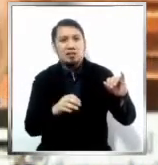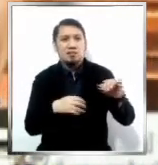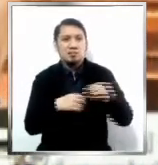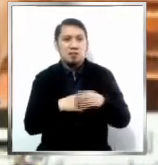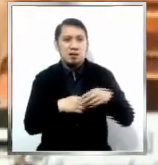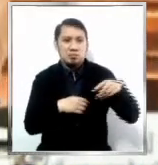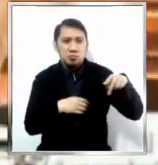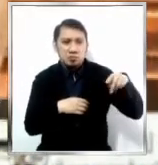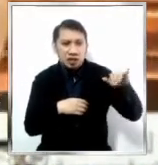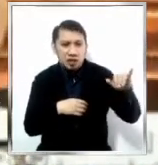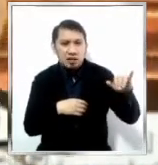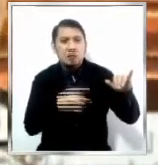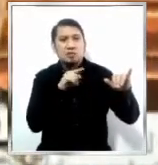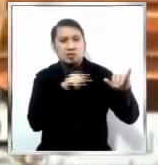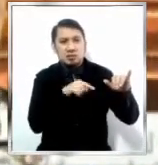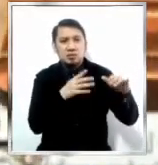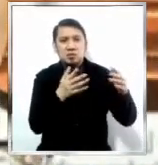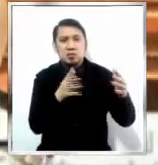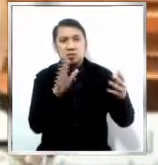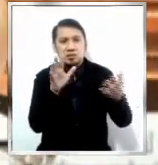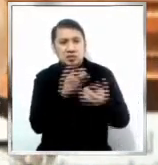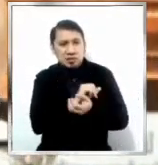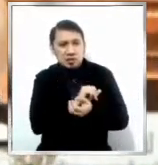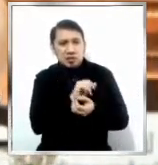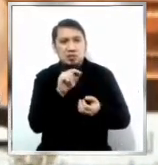Sinisira ninyo yung bayan.